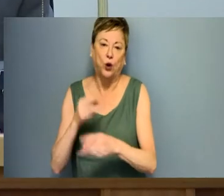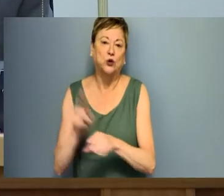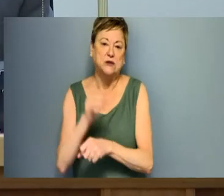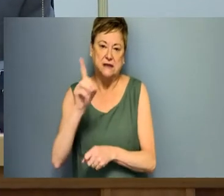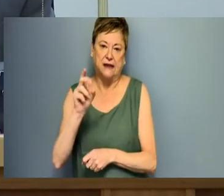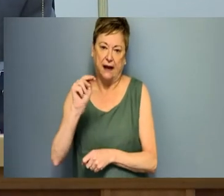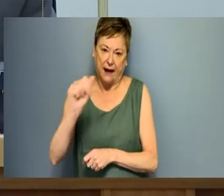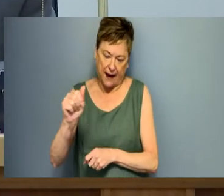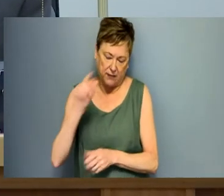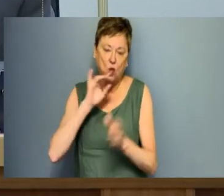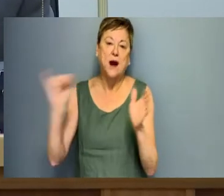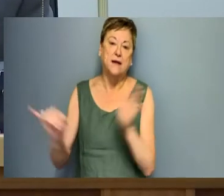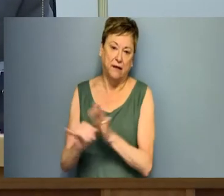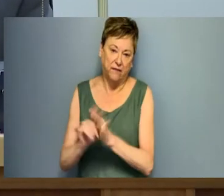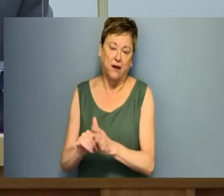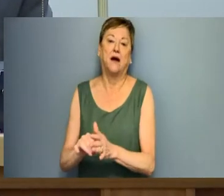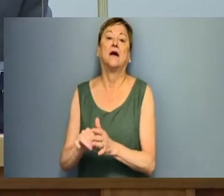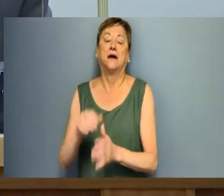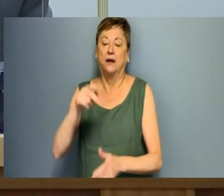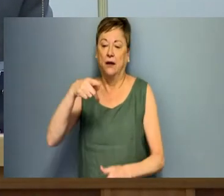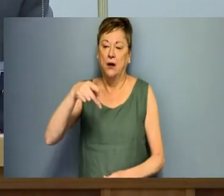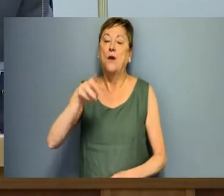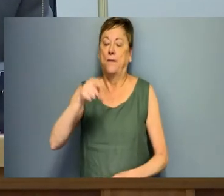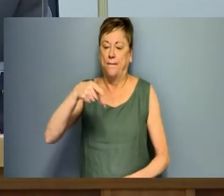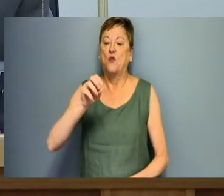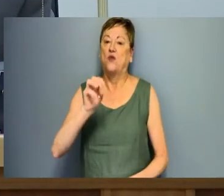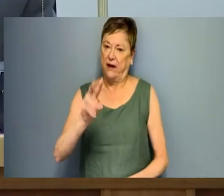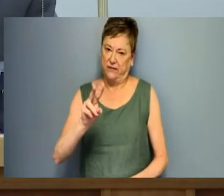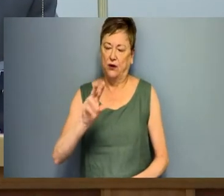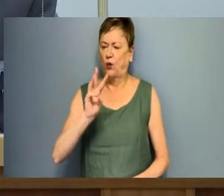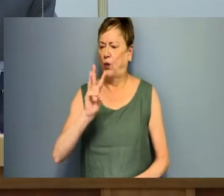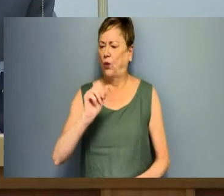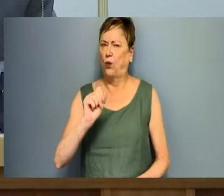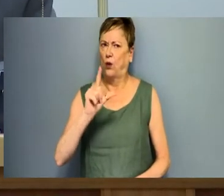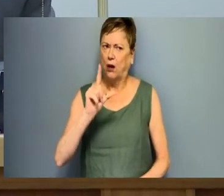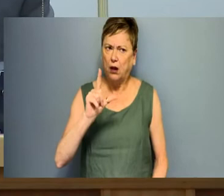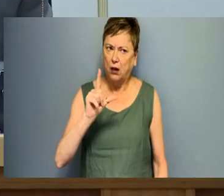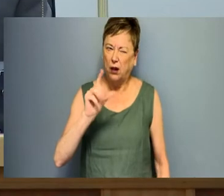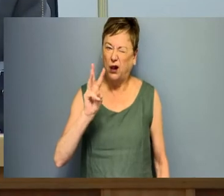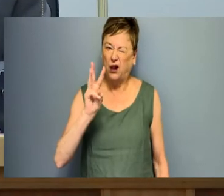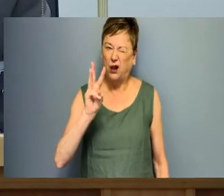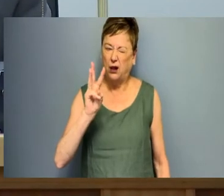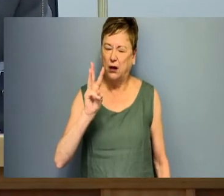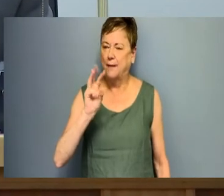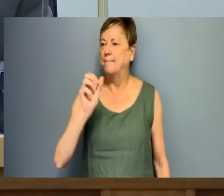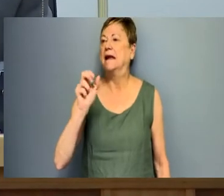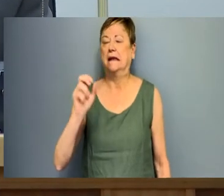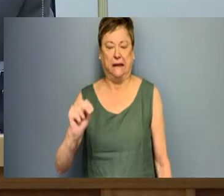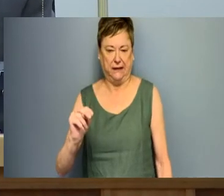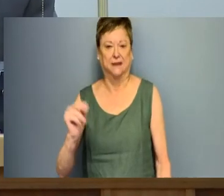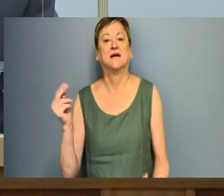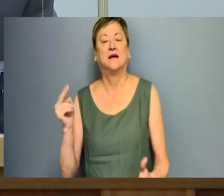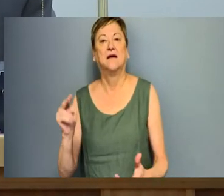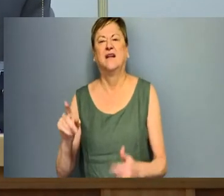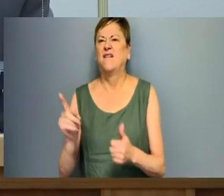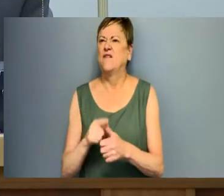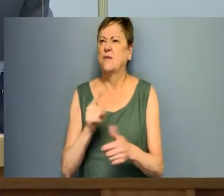and positively identified Private Wildman and brought his body back to Bucks County for the first time in almost 80